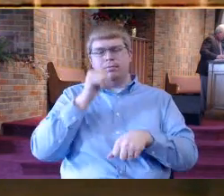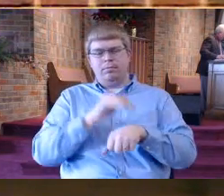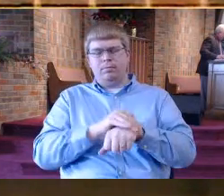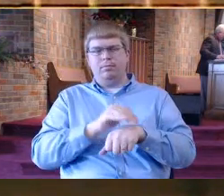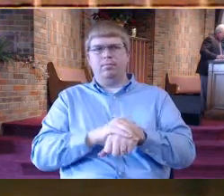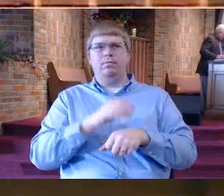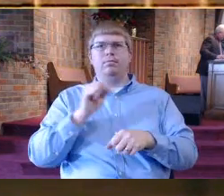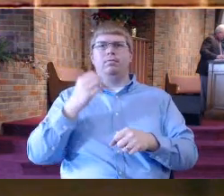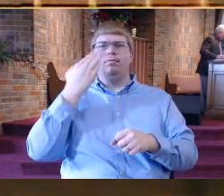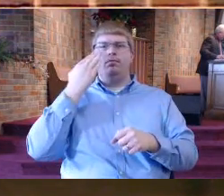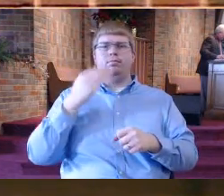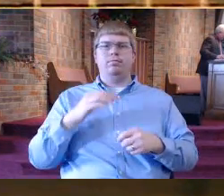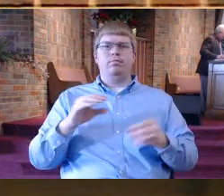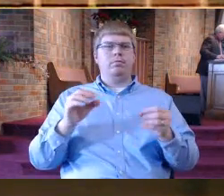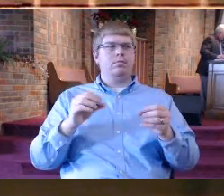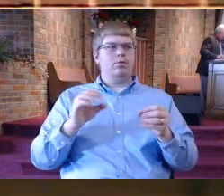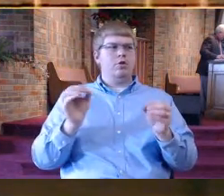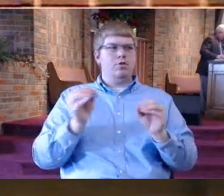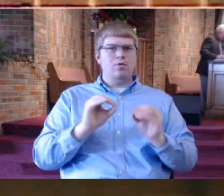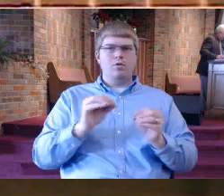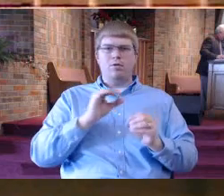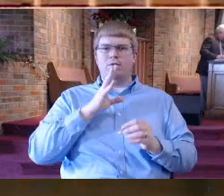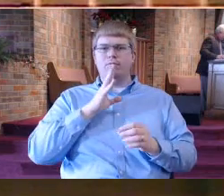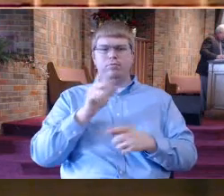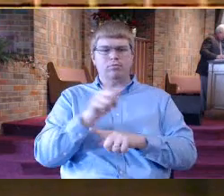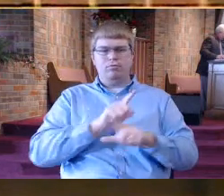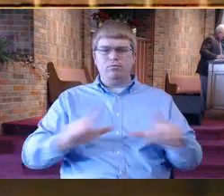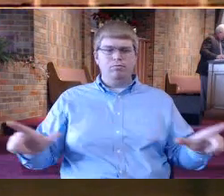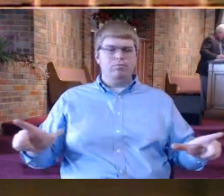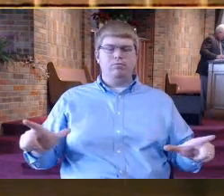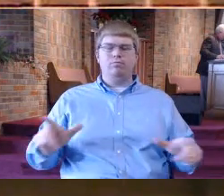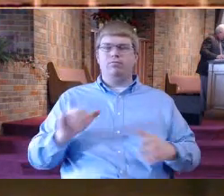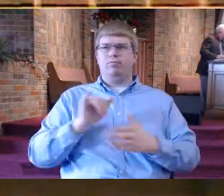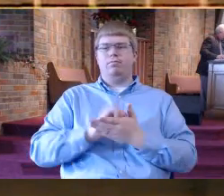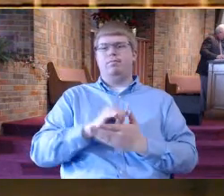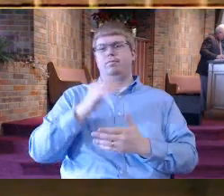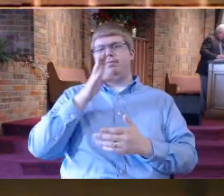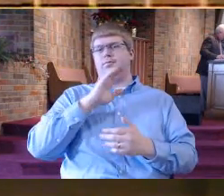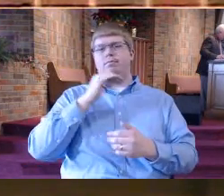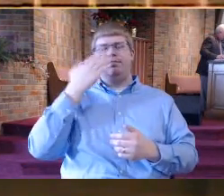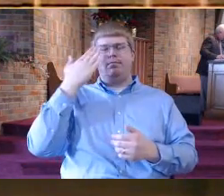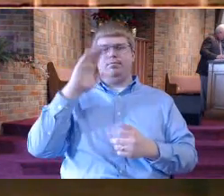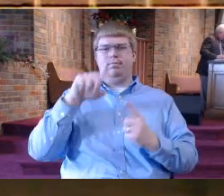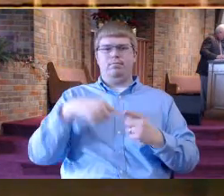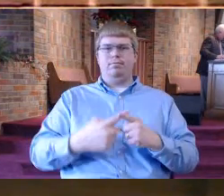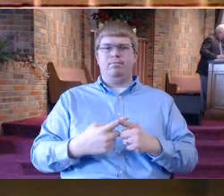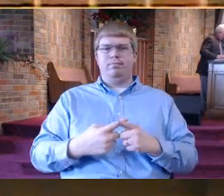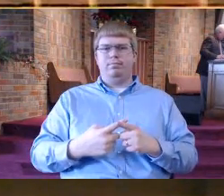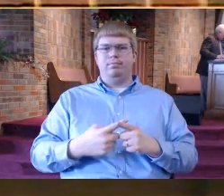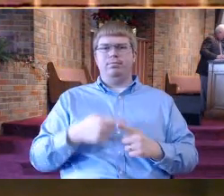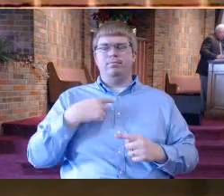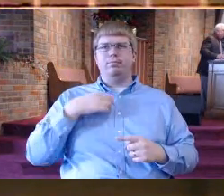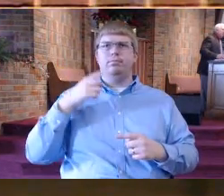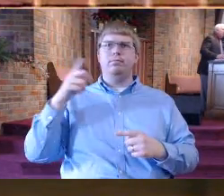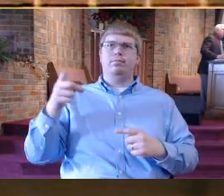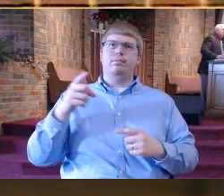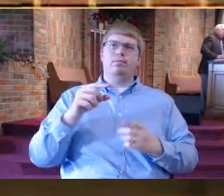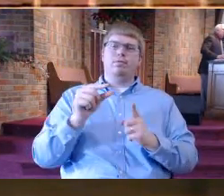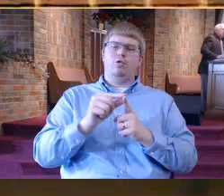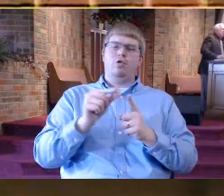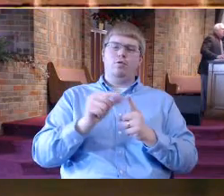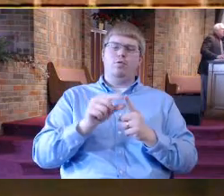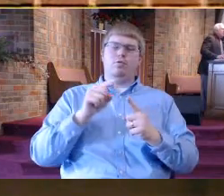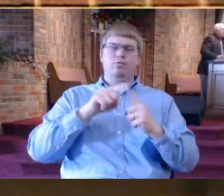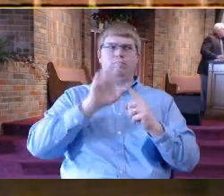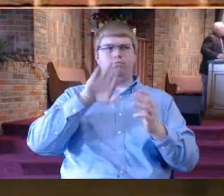language where their voice is not heard. Their line has gone out through all the earth, and their words to the end of the